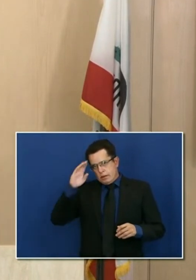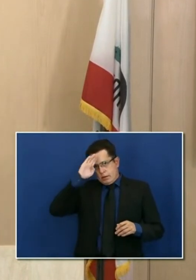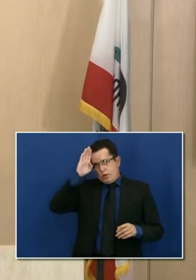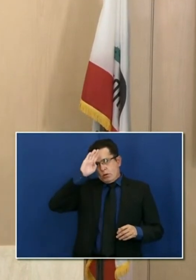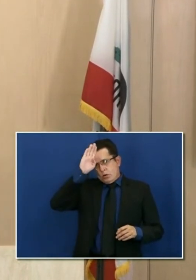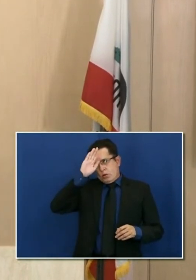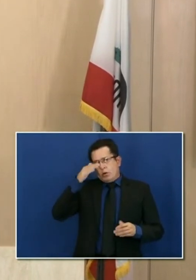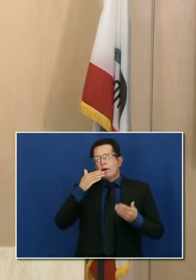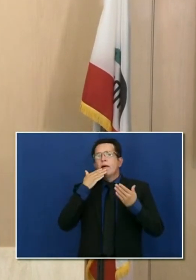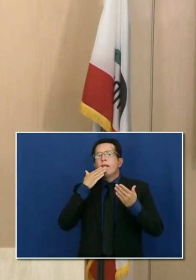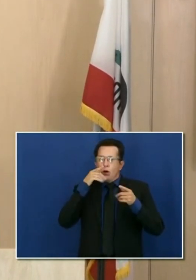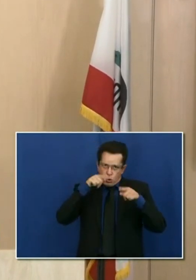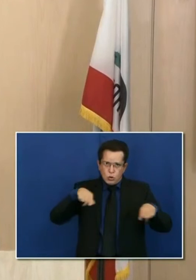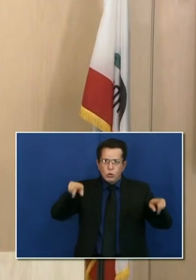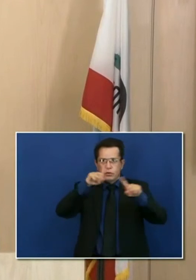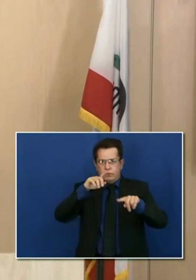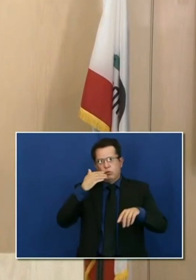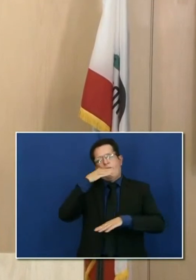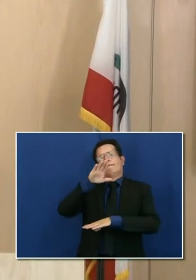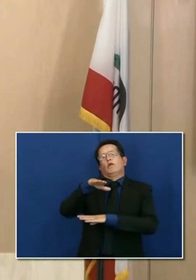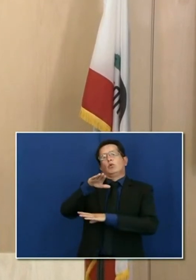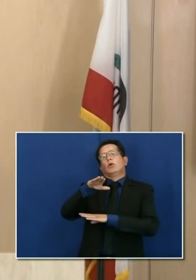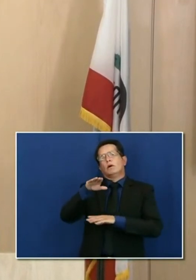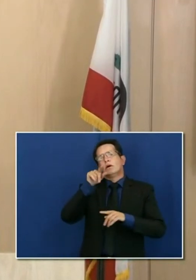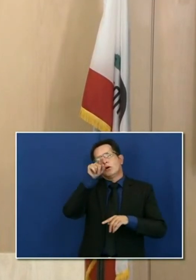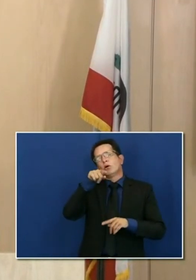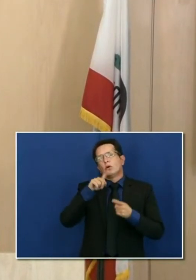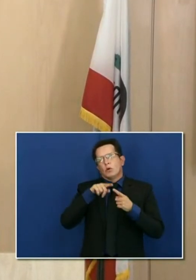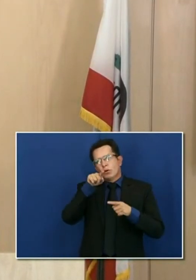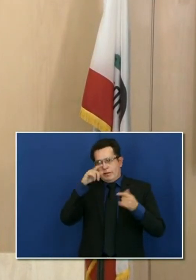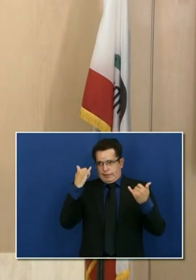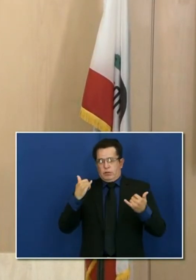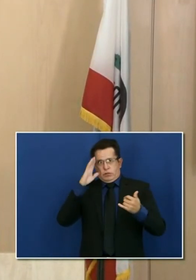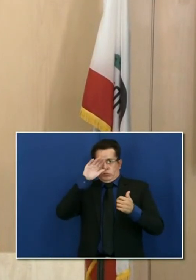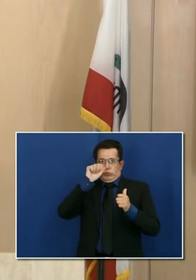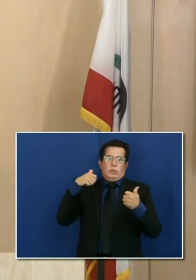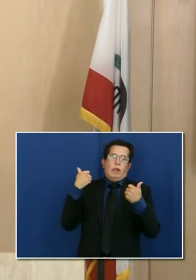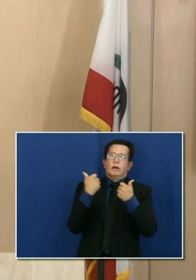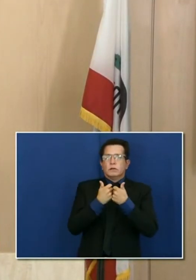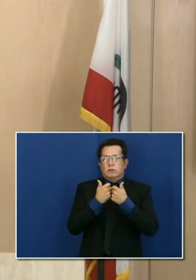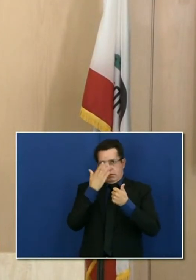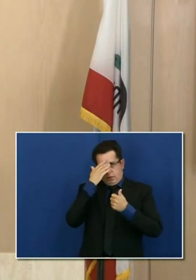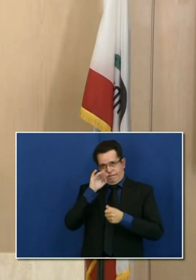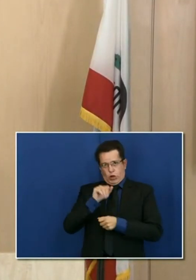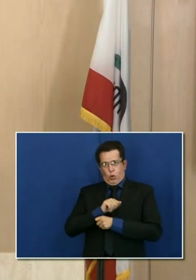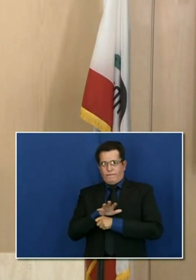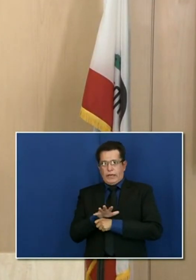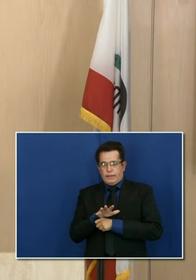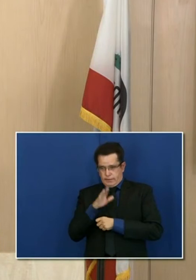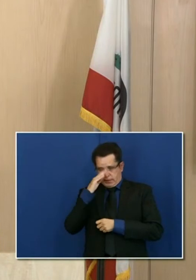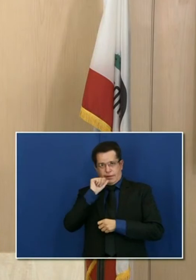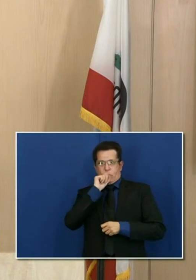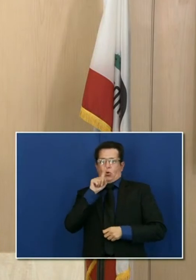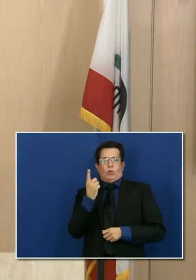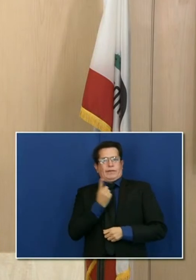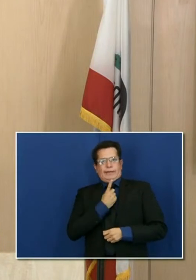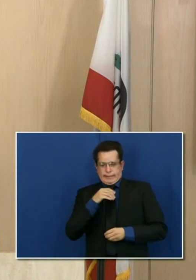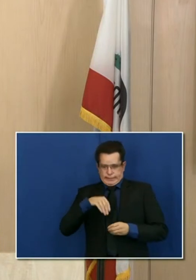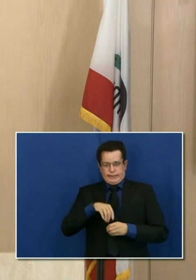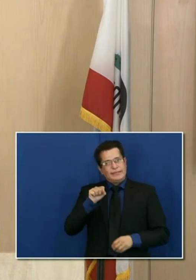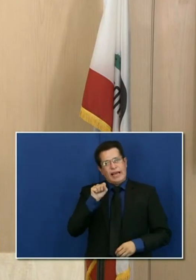Thank you, Chairman Cox, and good afternoon. The challenges we're facing as a community as it relates to COVID-19 are not unique to us. They're